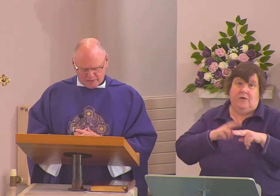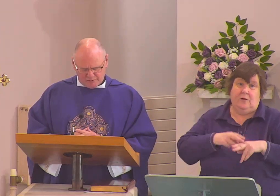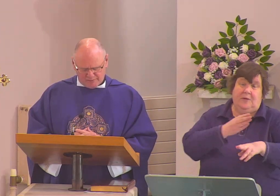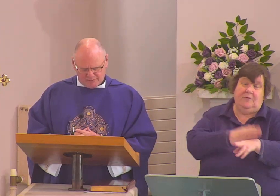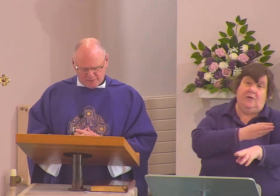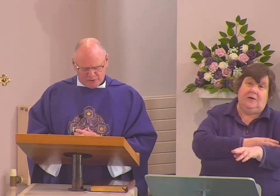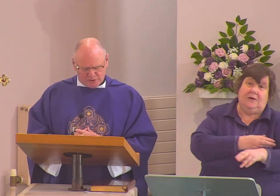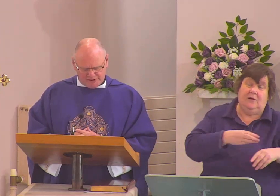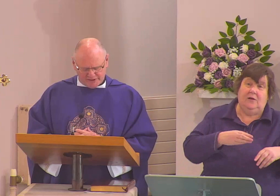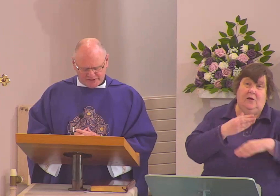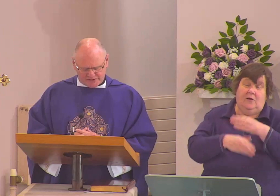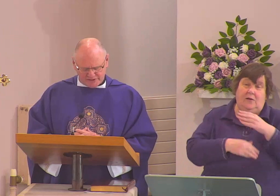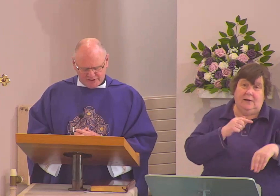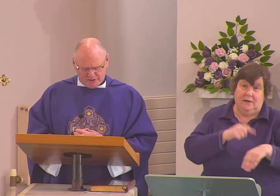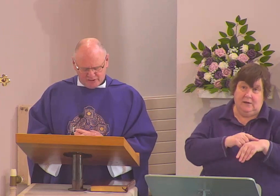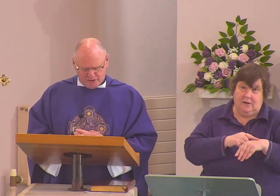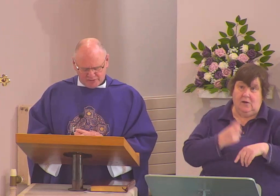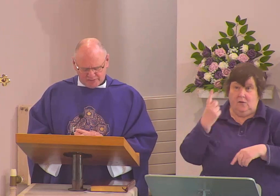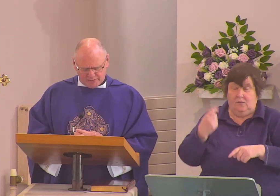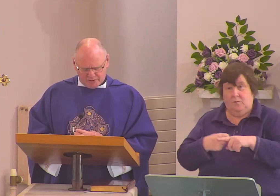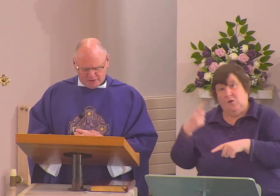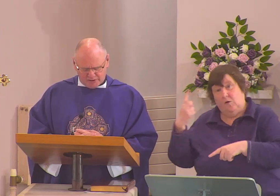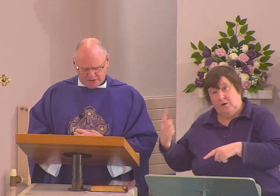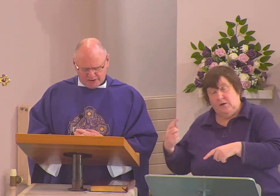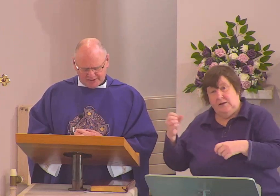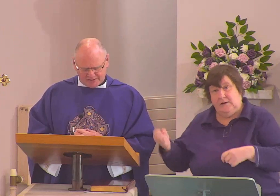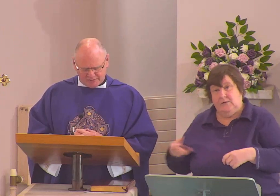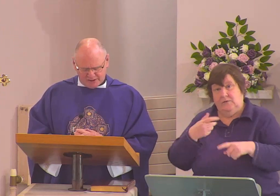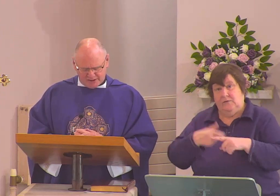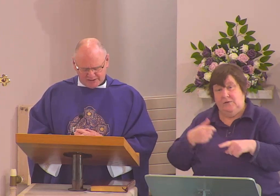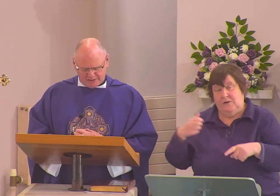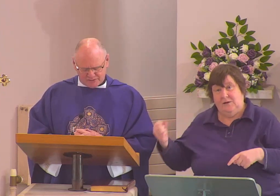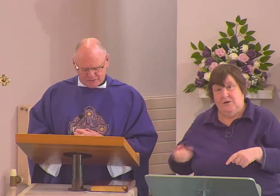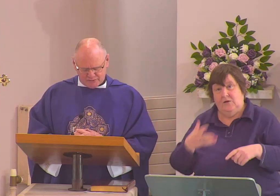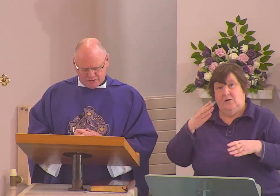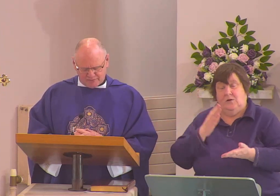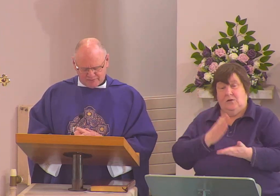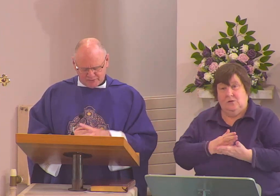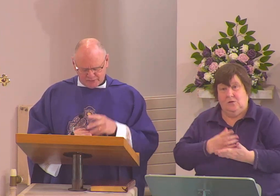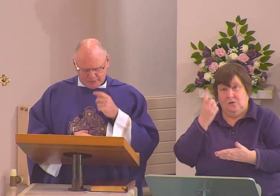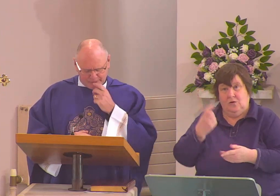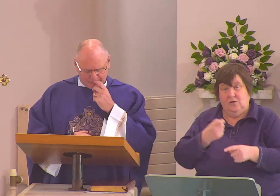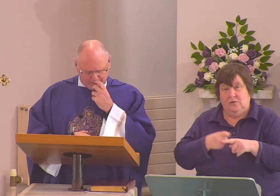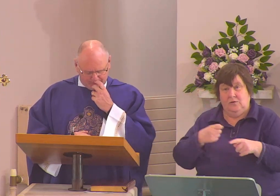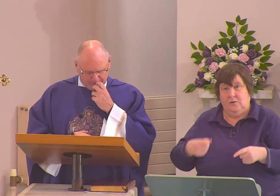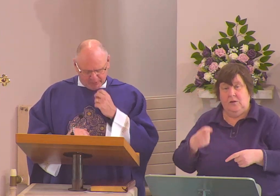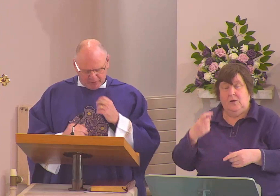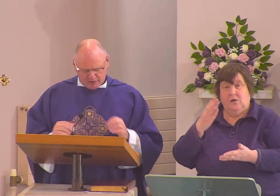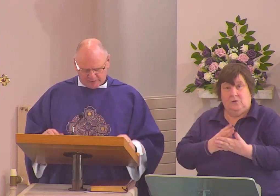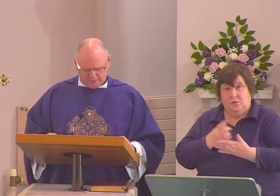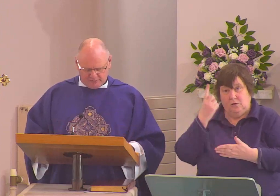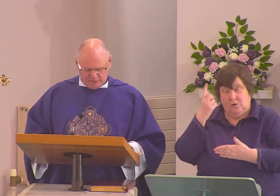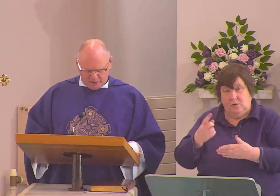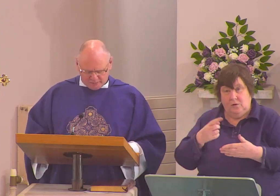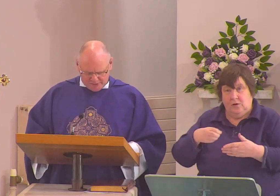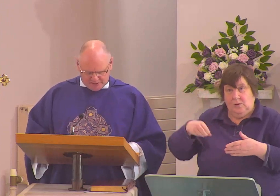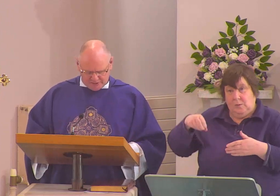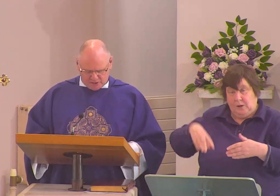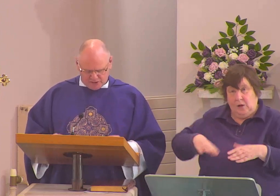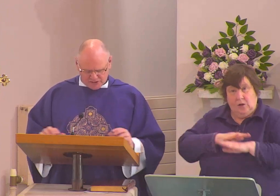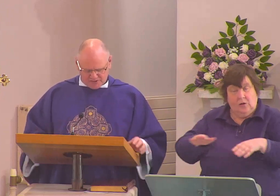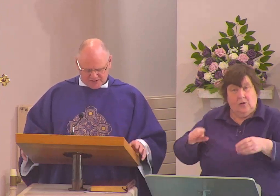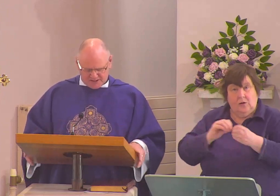Father before all ages, God from God, light from light, true God from true God, begotten, not